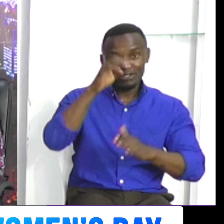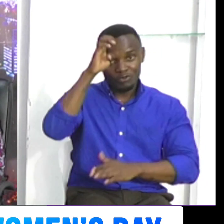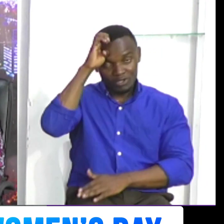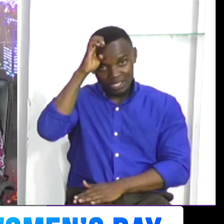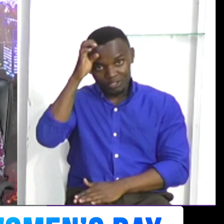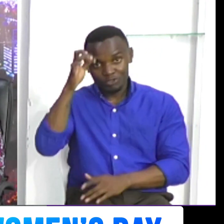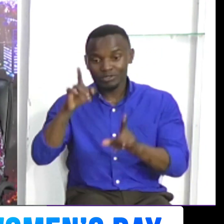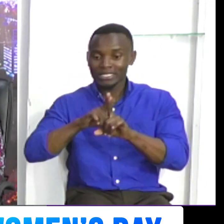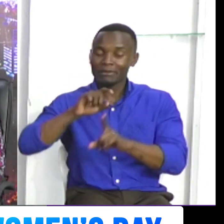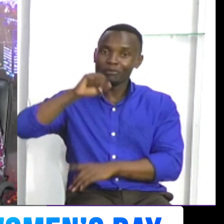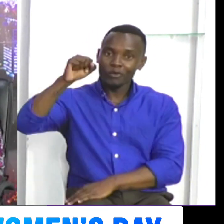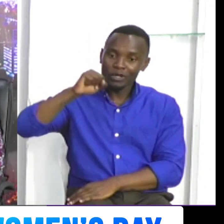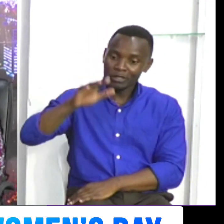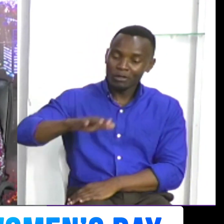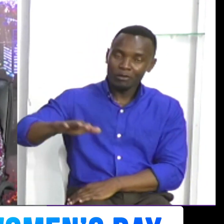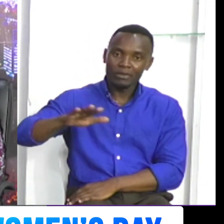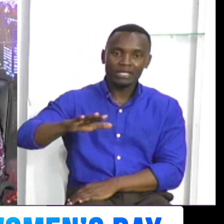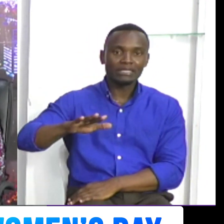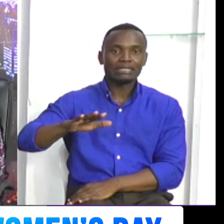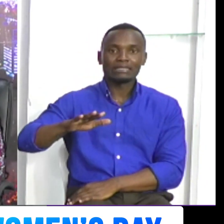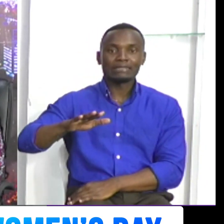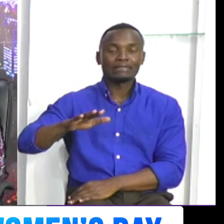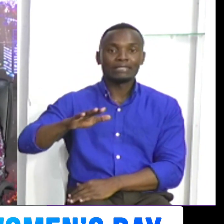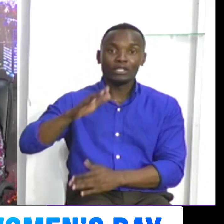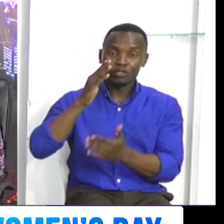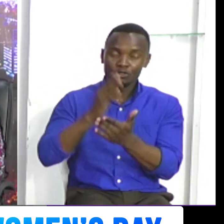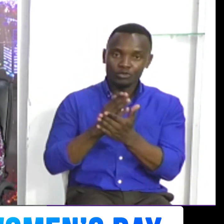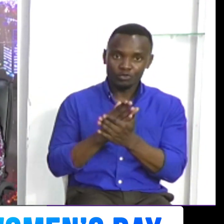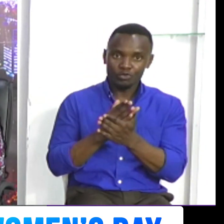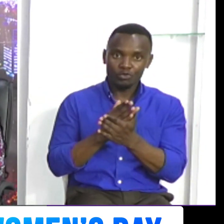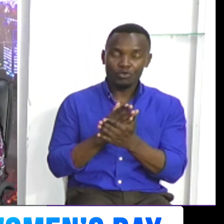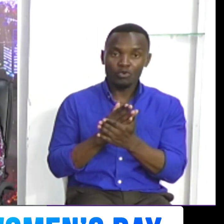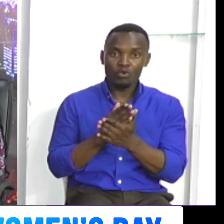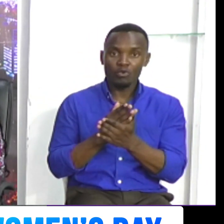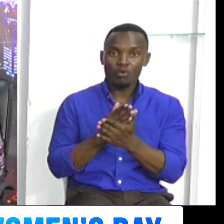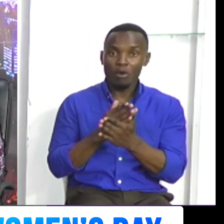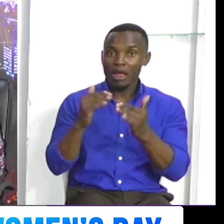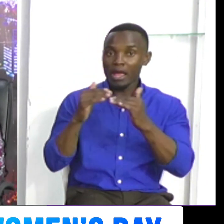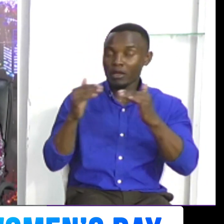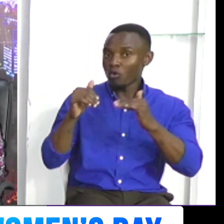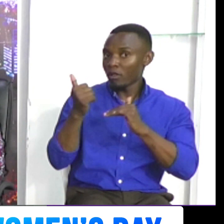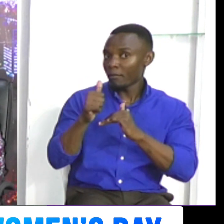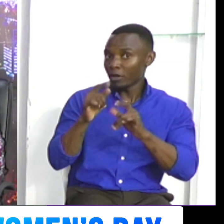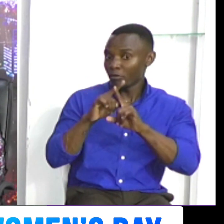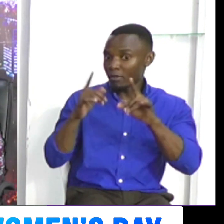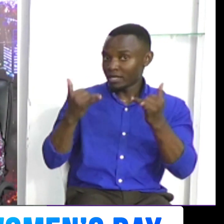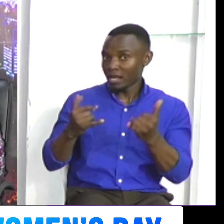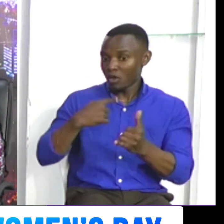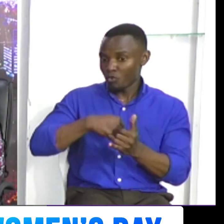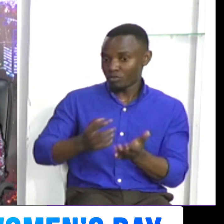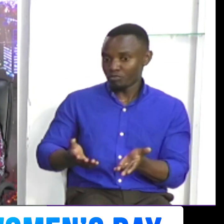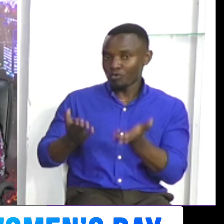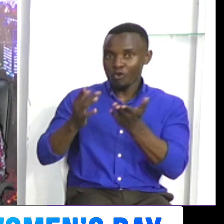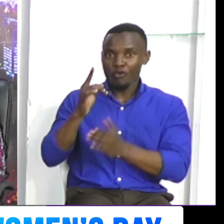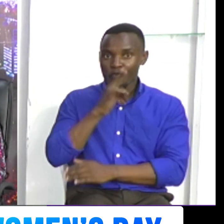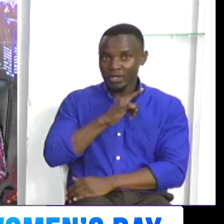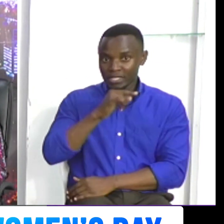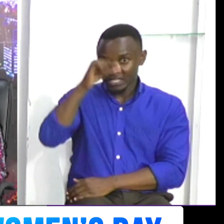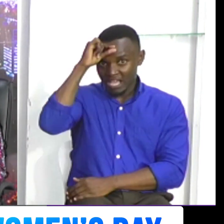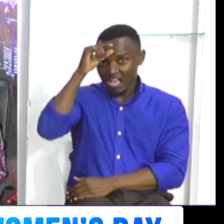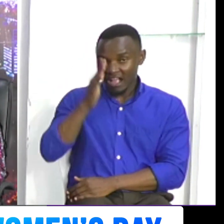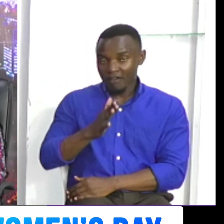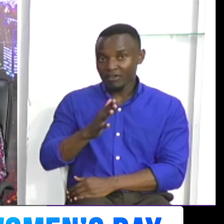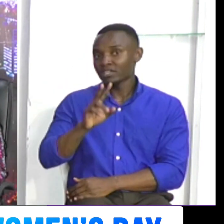have grown. We have now 4 lady governors who are women. That is growth. Yeah, true. We have so